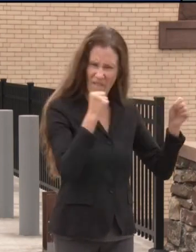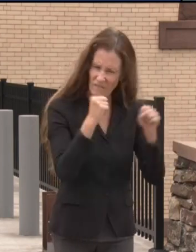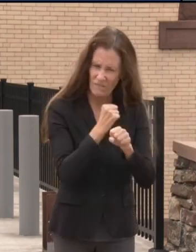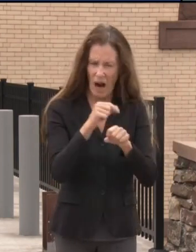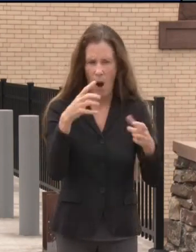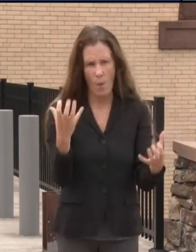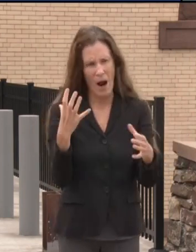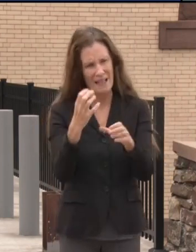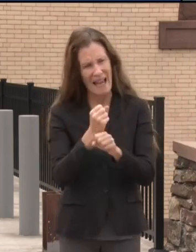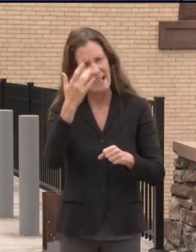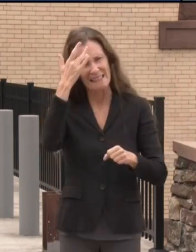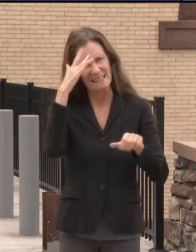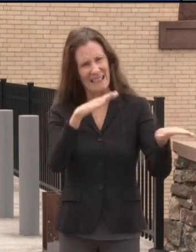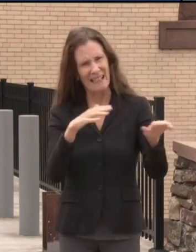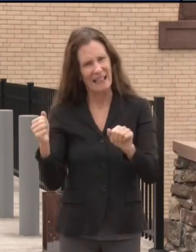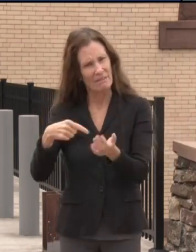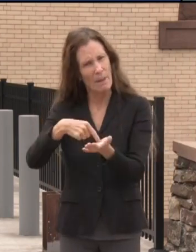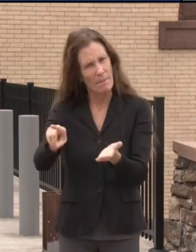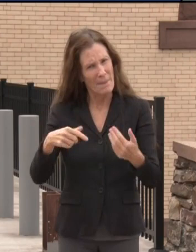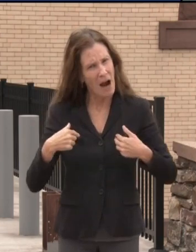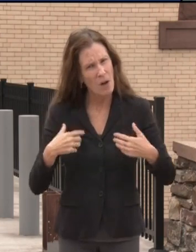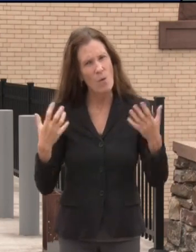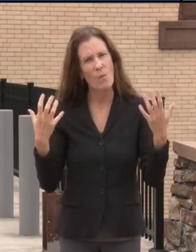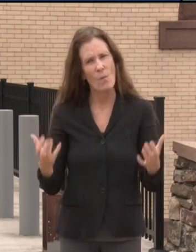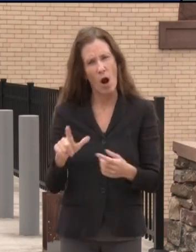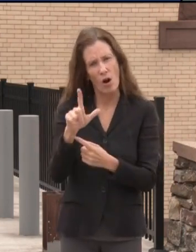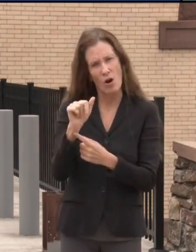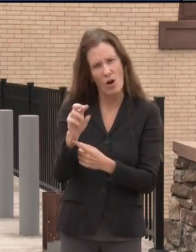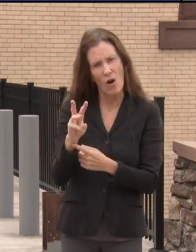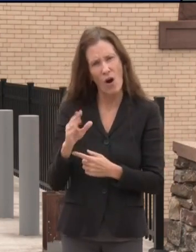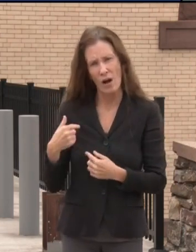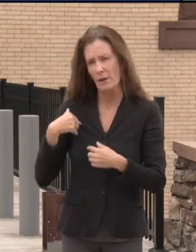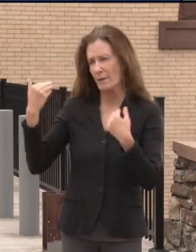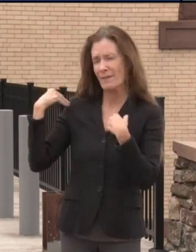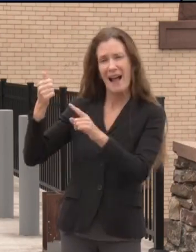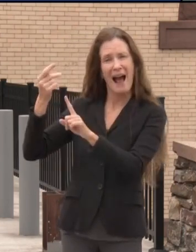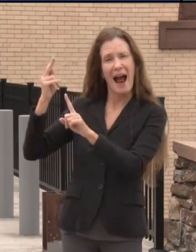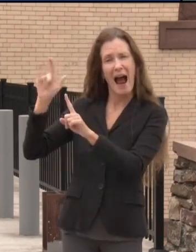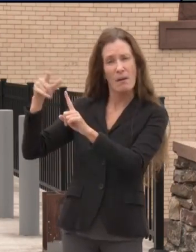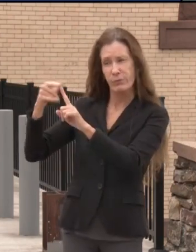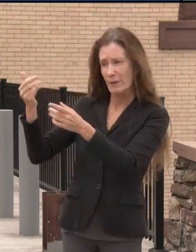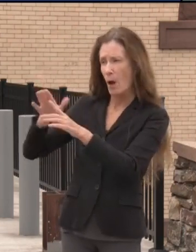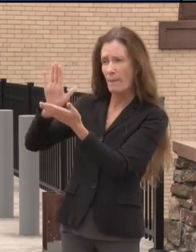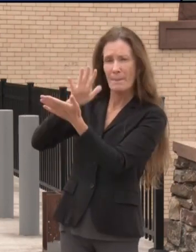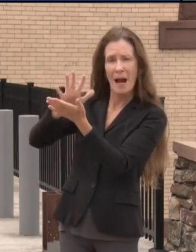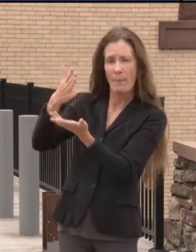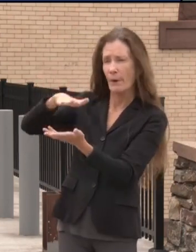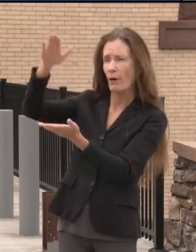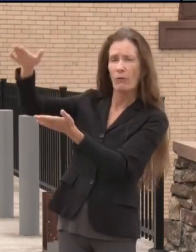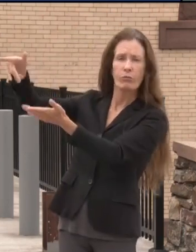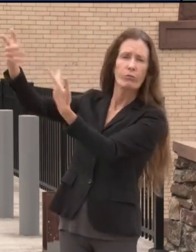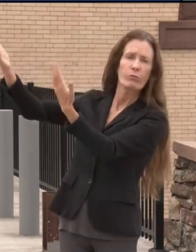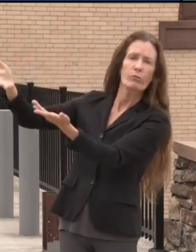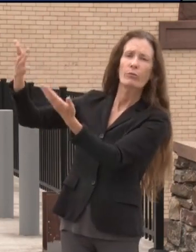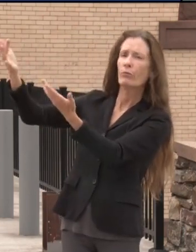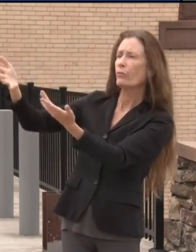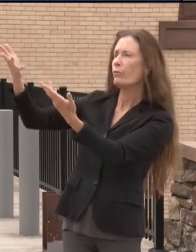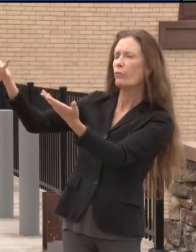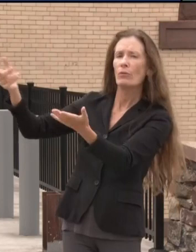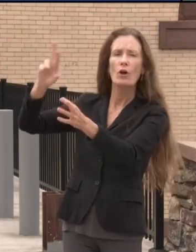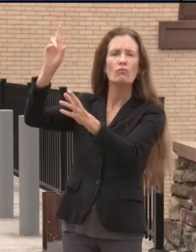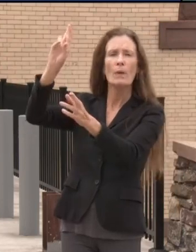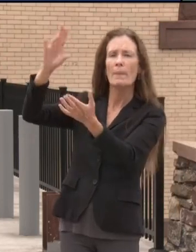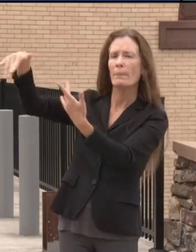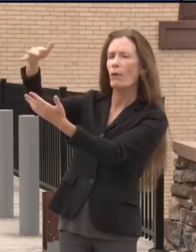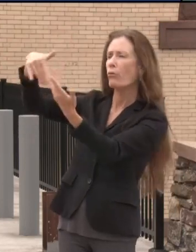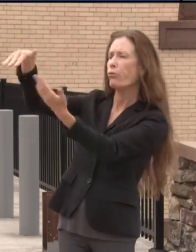since April 2nd without any sort of committee hearing. It is time for the Republicans who control the House and Senate to do the right thing and bring